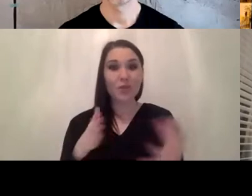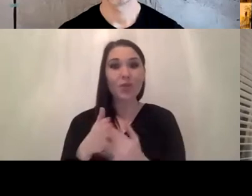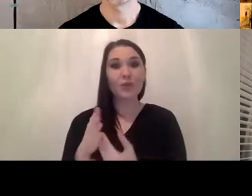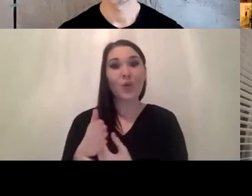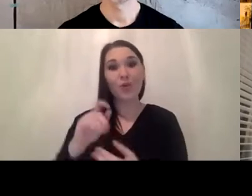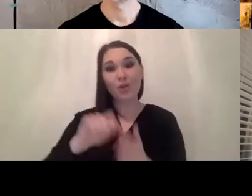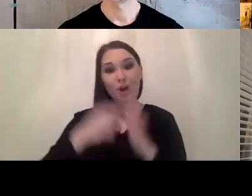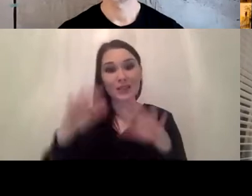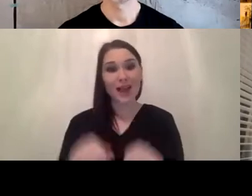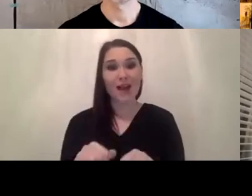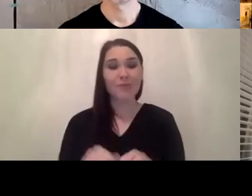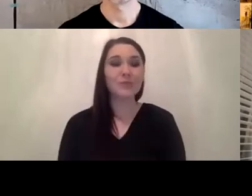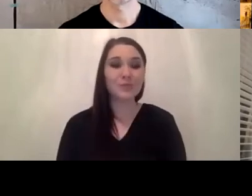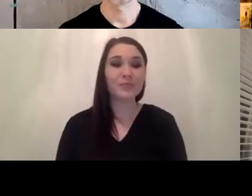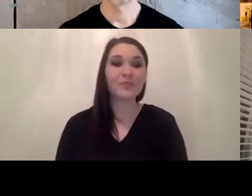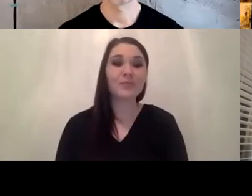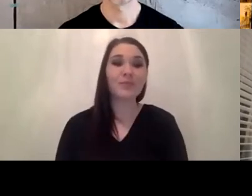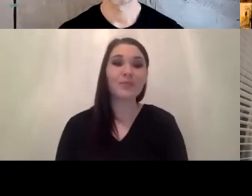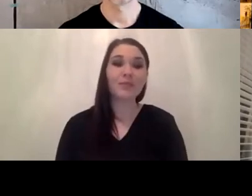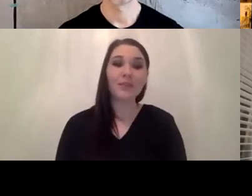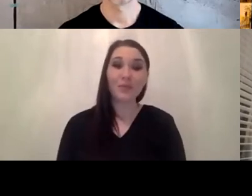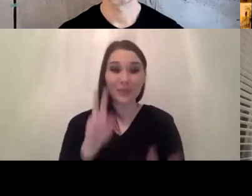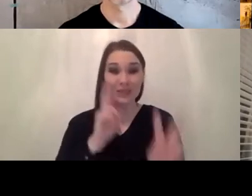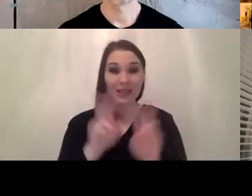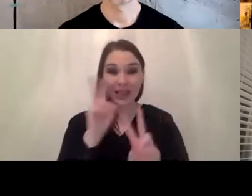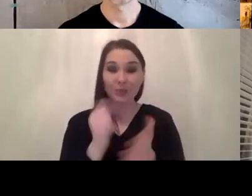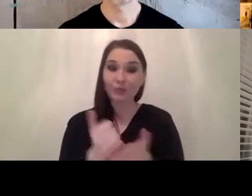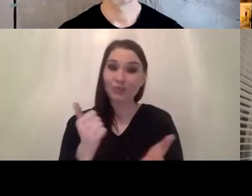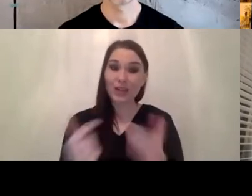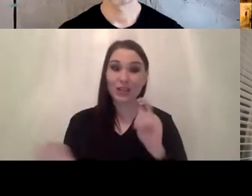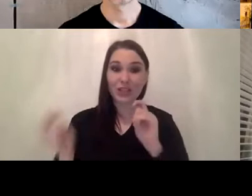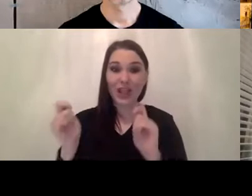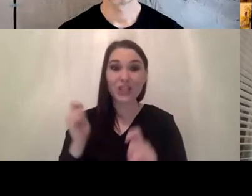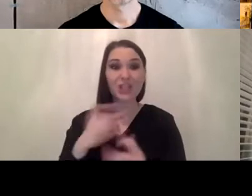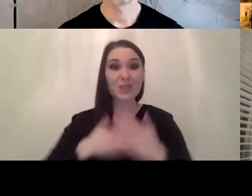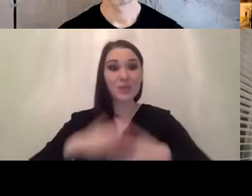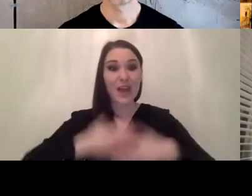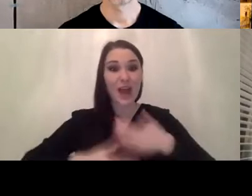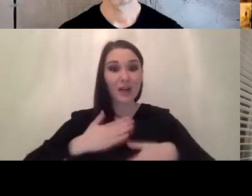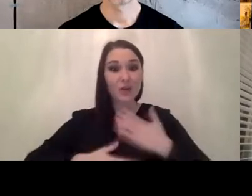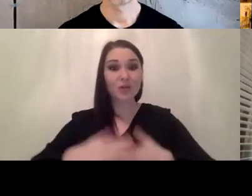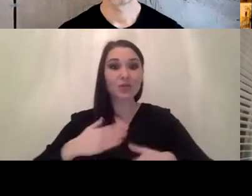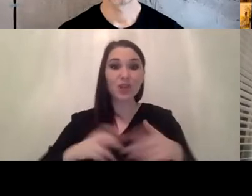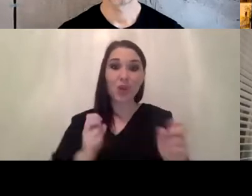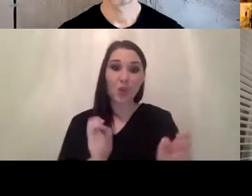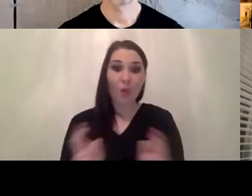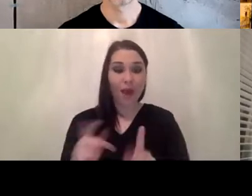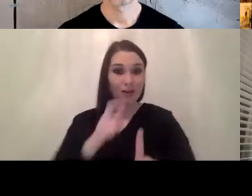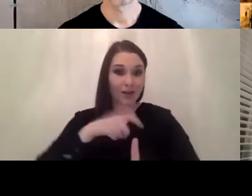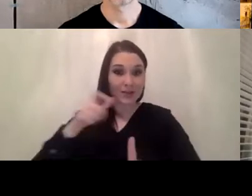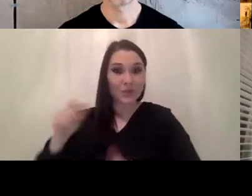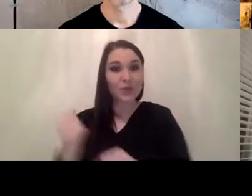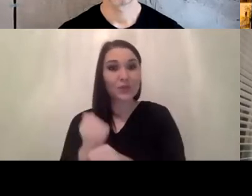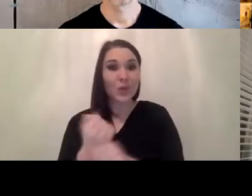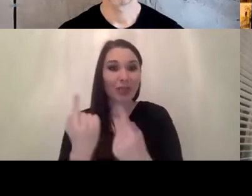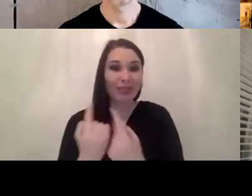as well. So we've seen sort of really interesting changes in behaviours in the way our customers are doing stuff